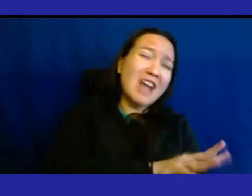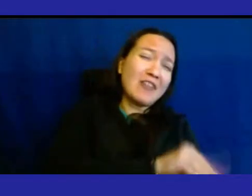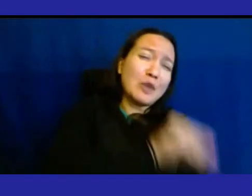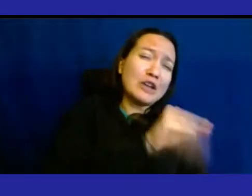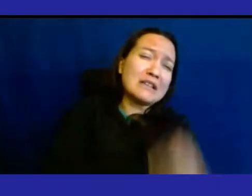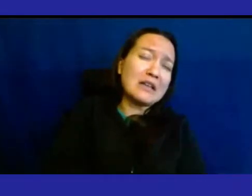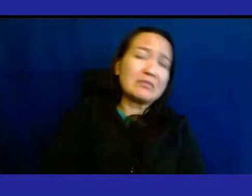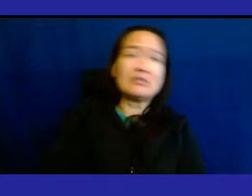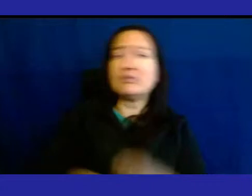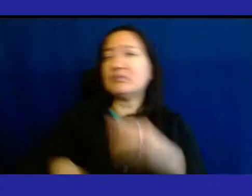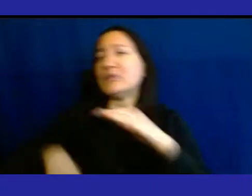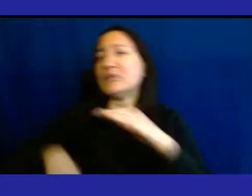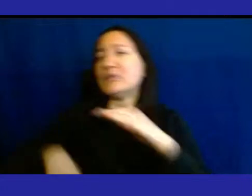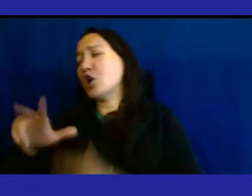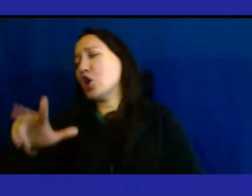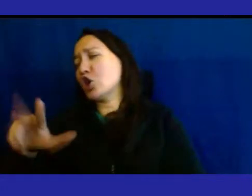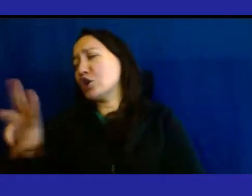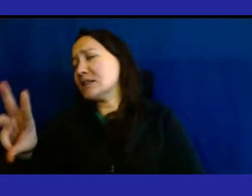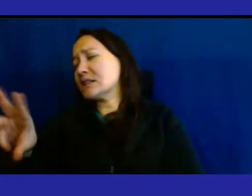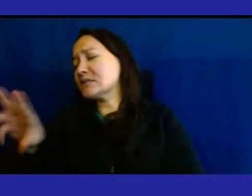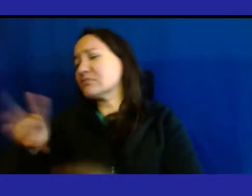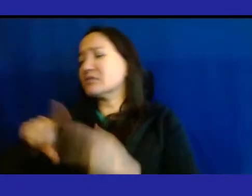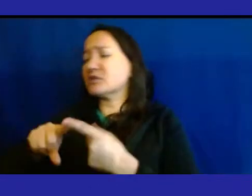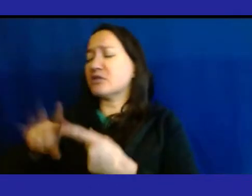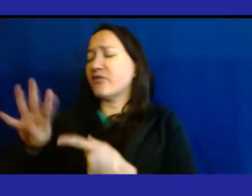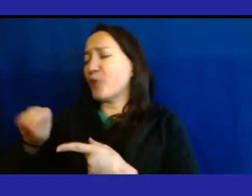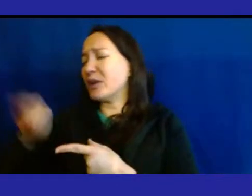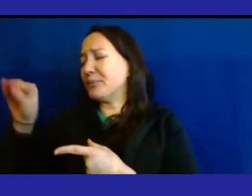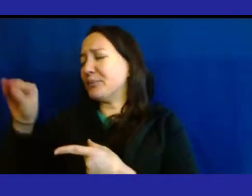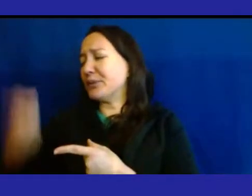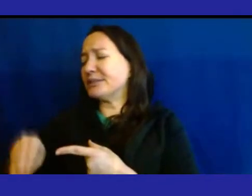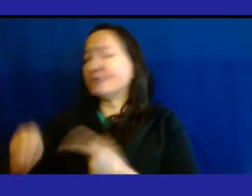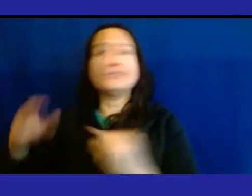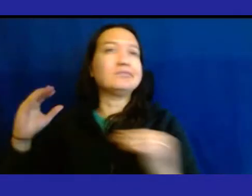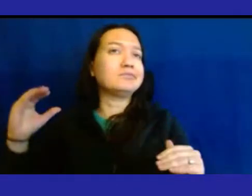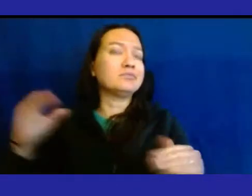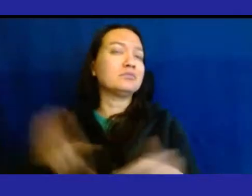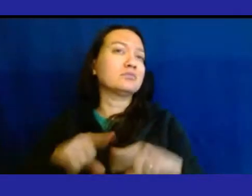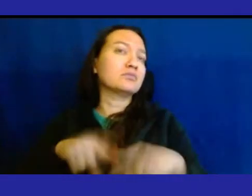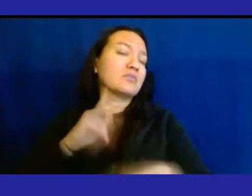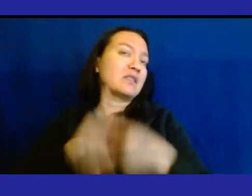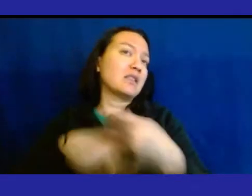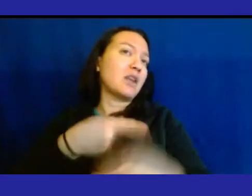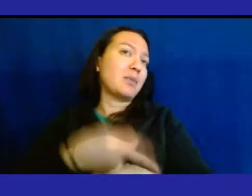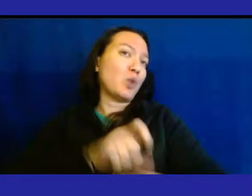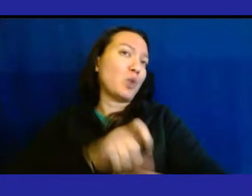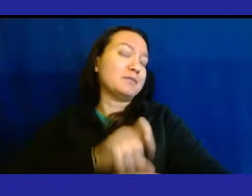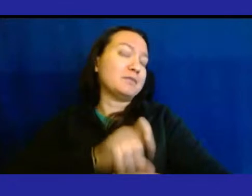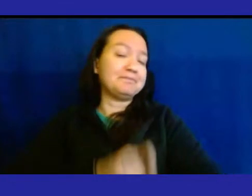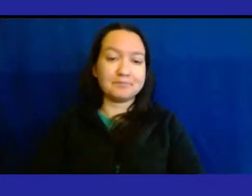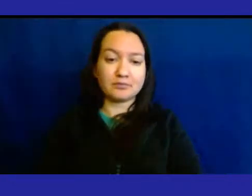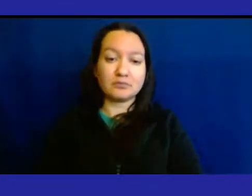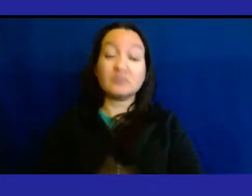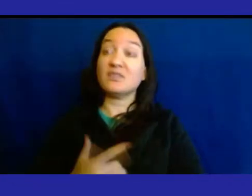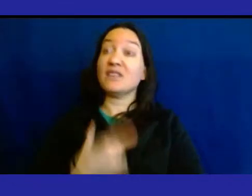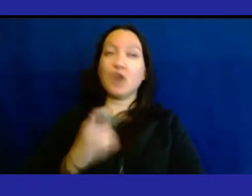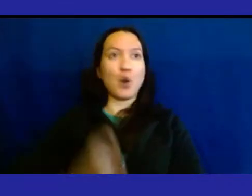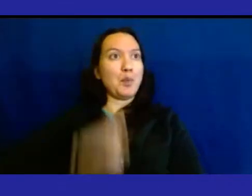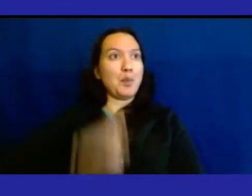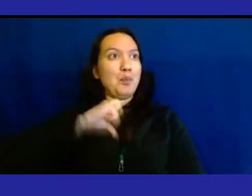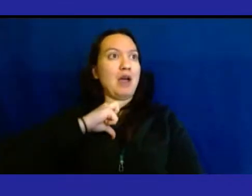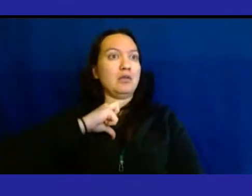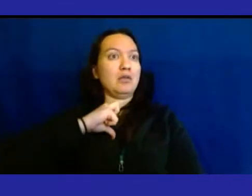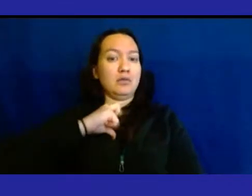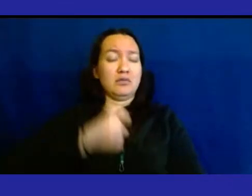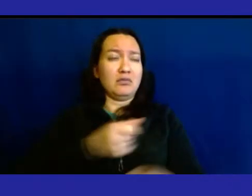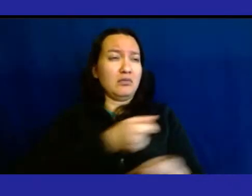36, 40% depending on the type of work that's being done. we're really proud that that growth year over year